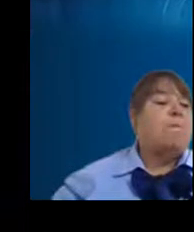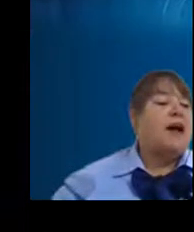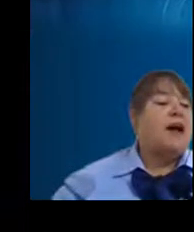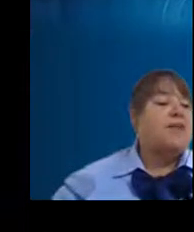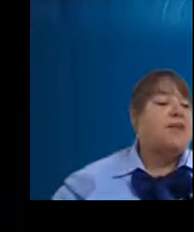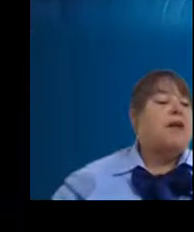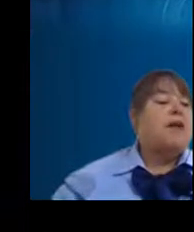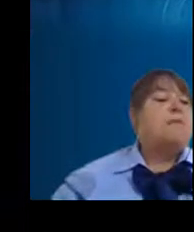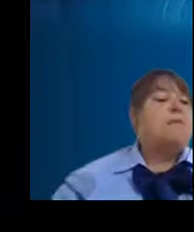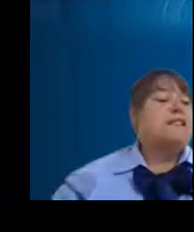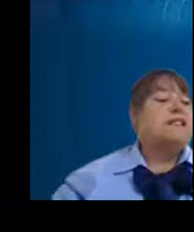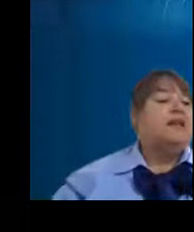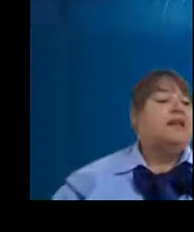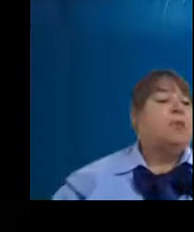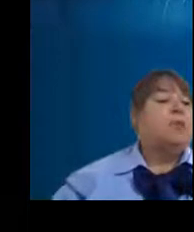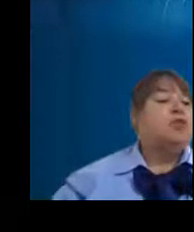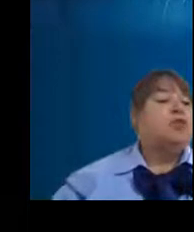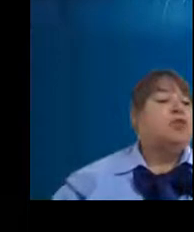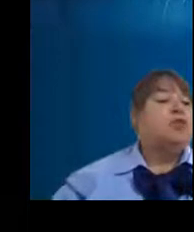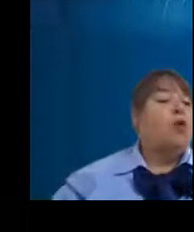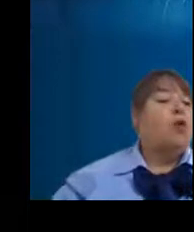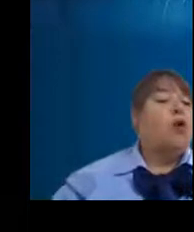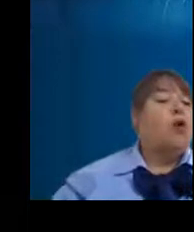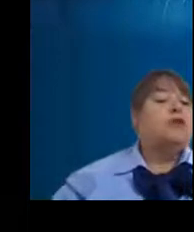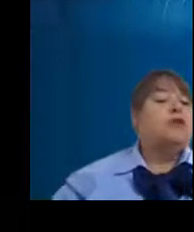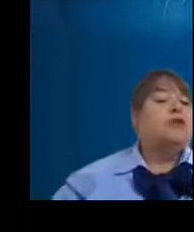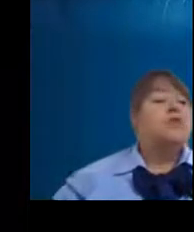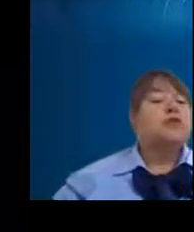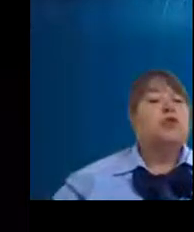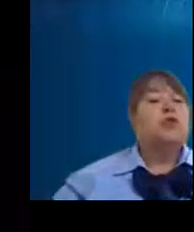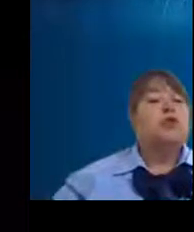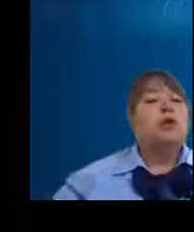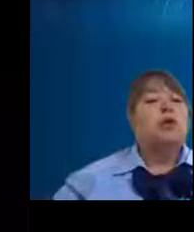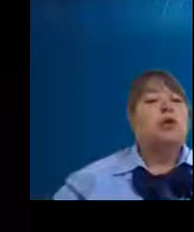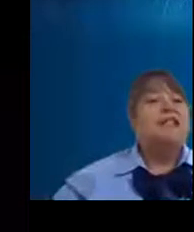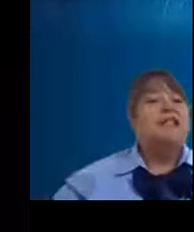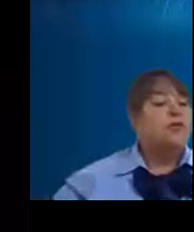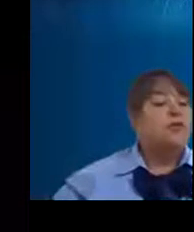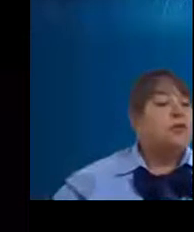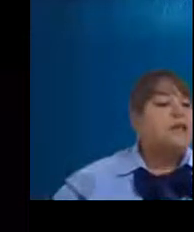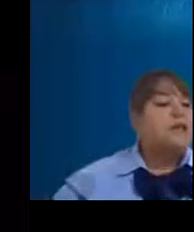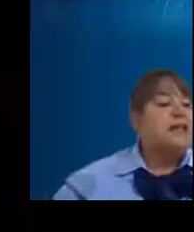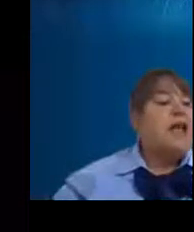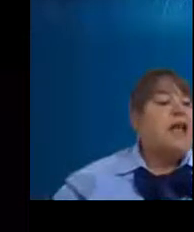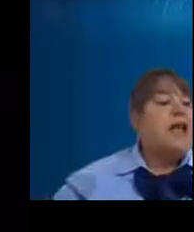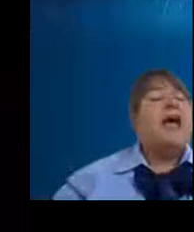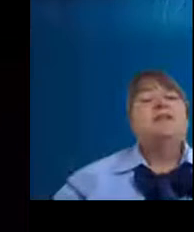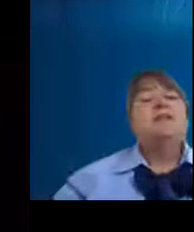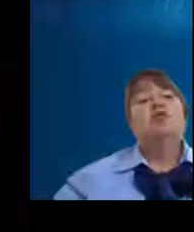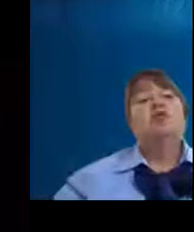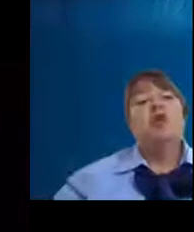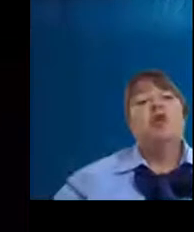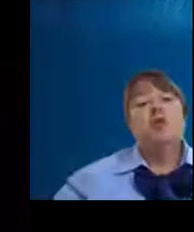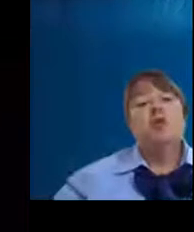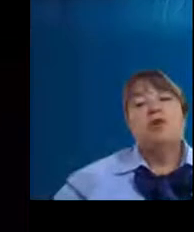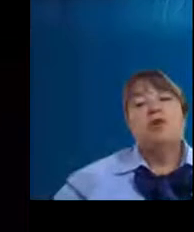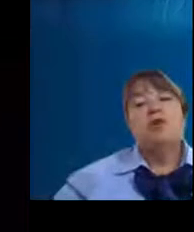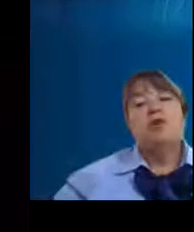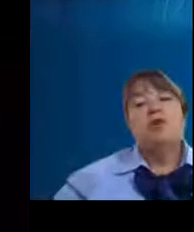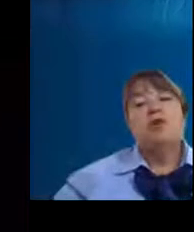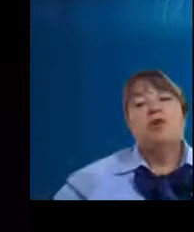6,499 rand a month. They must have been employed on or after the 1st of October 2013, and